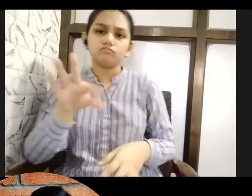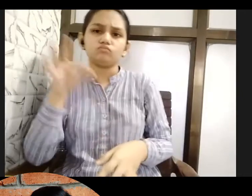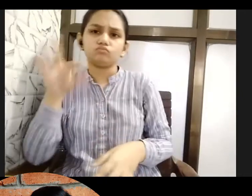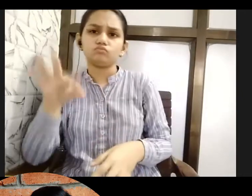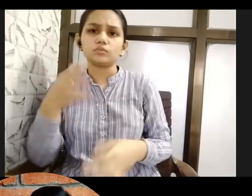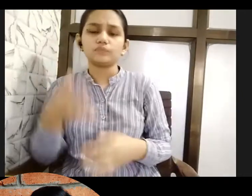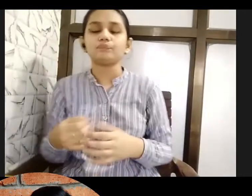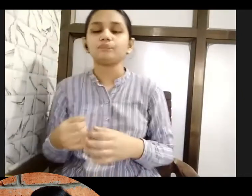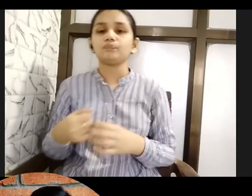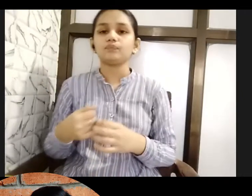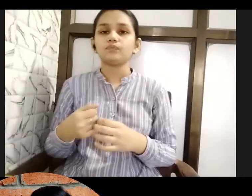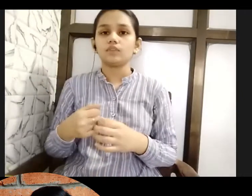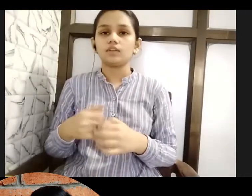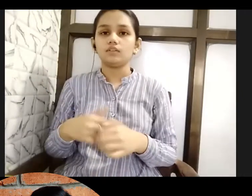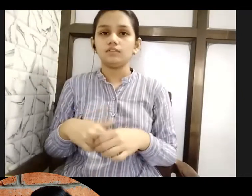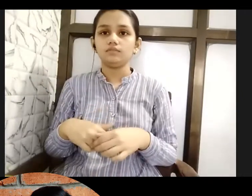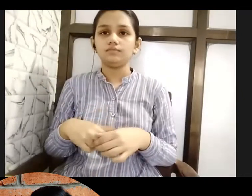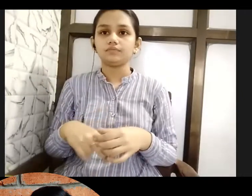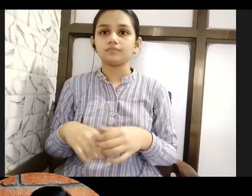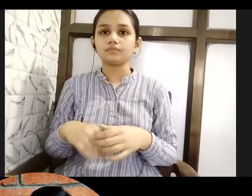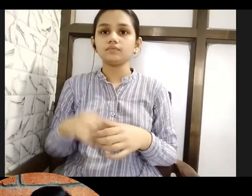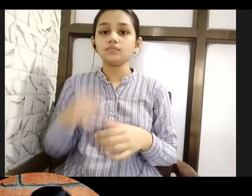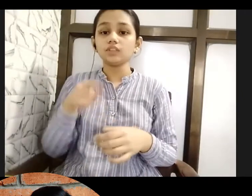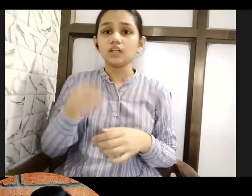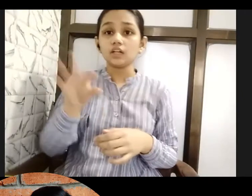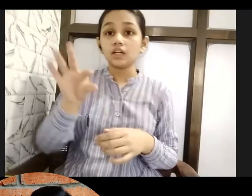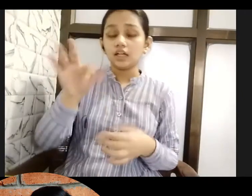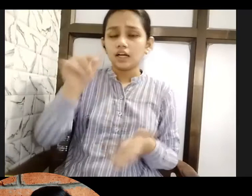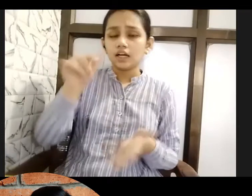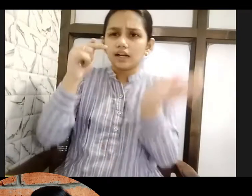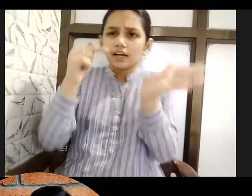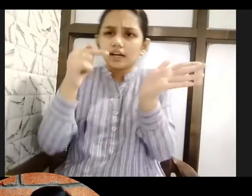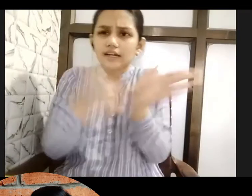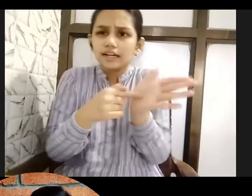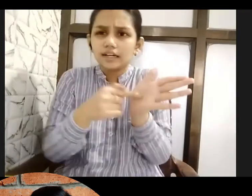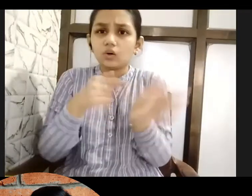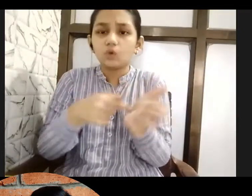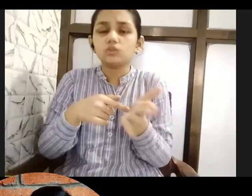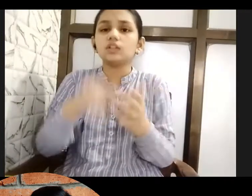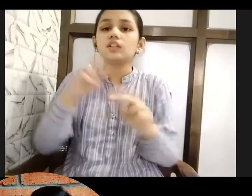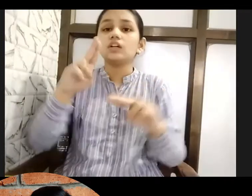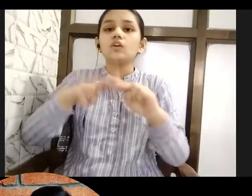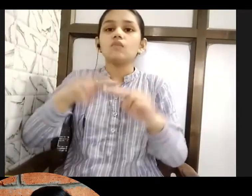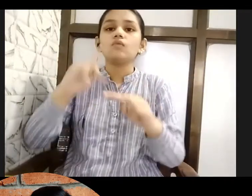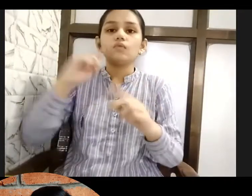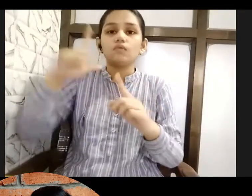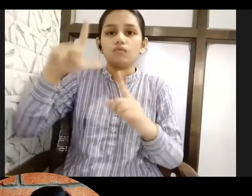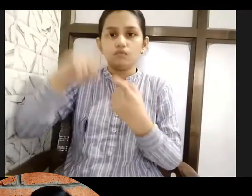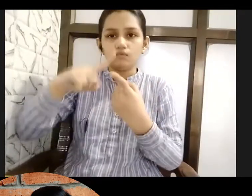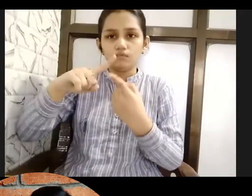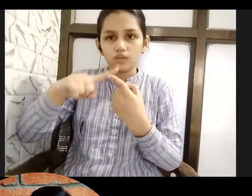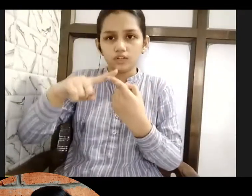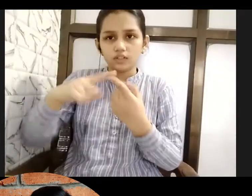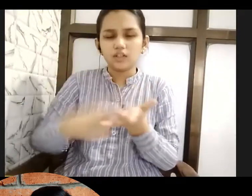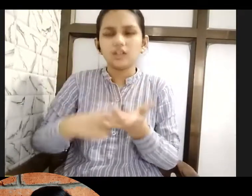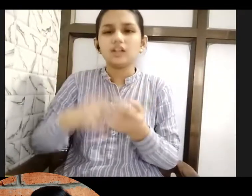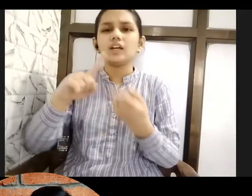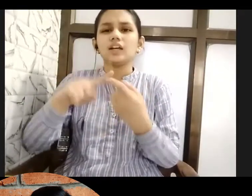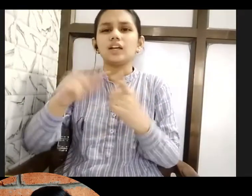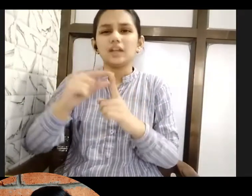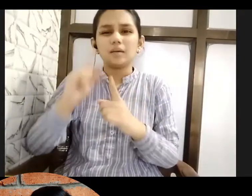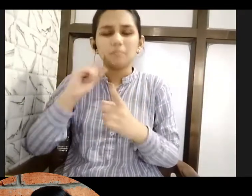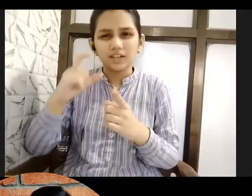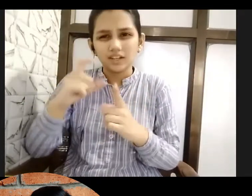over here. So let me click on this filter effects. In filter effects, you can give the epic effect, the festive